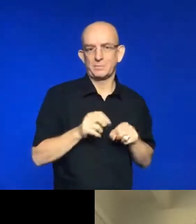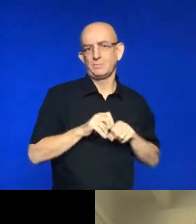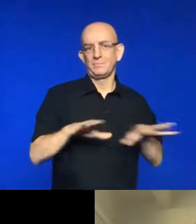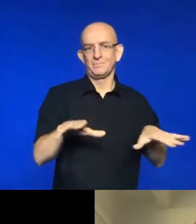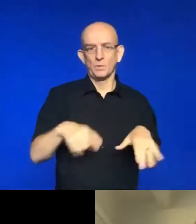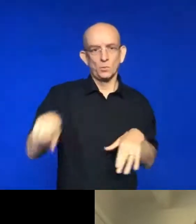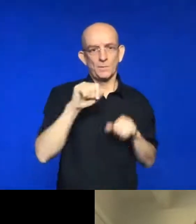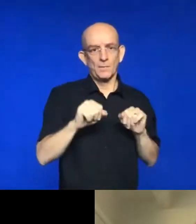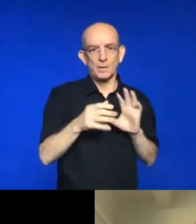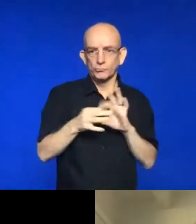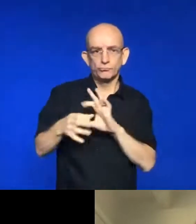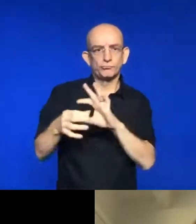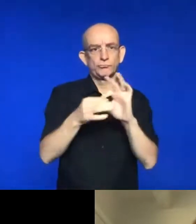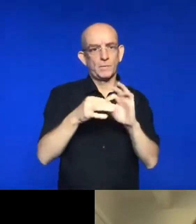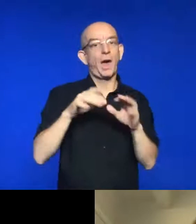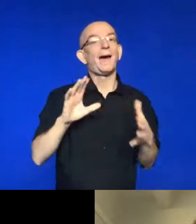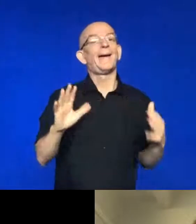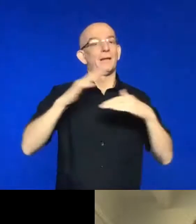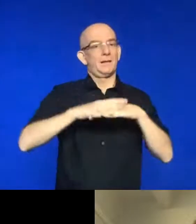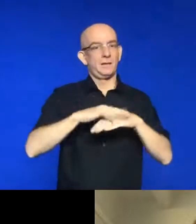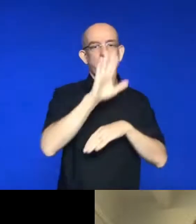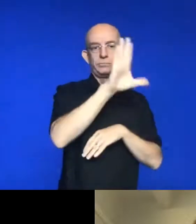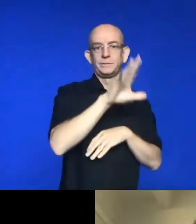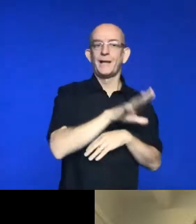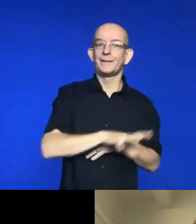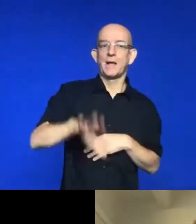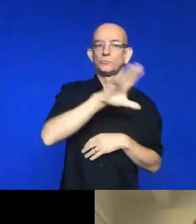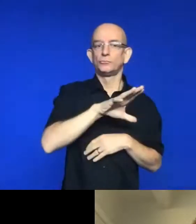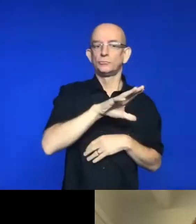different databases, but it's definitely a priority.